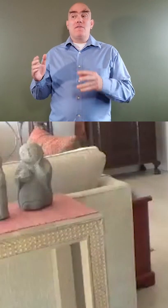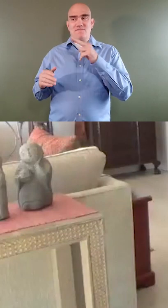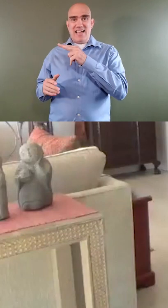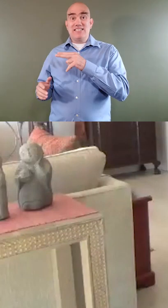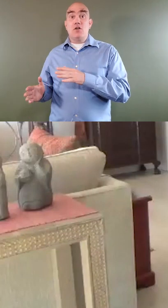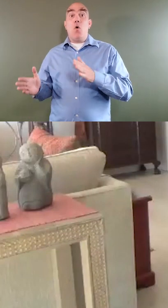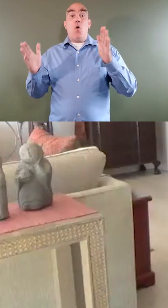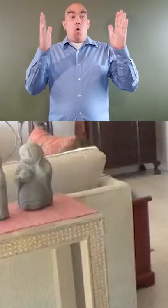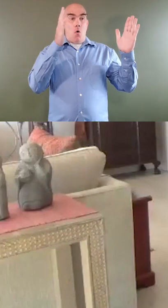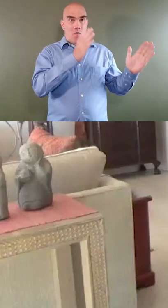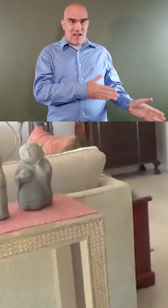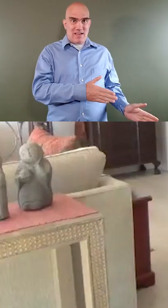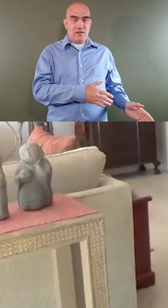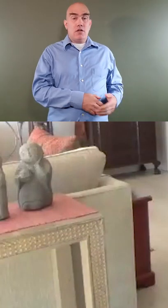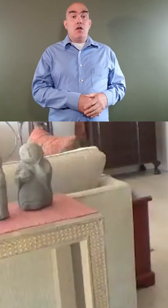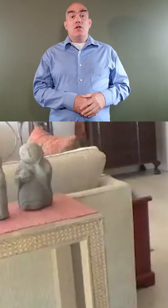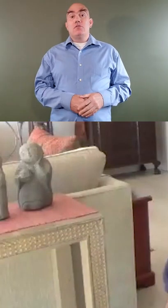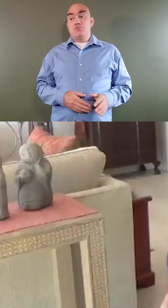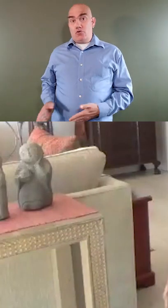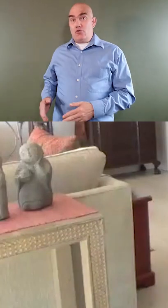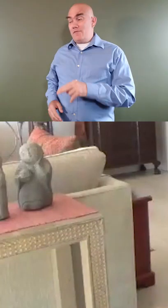overhead, turn to the left, face the left, down.